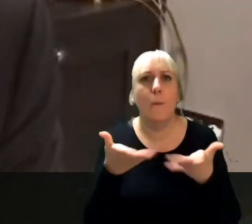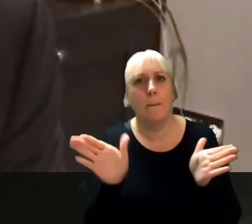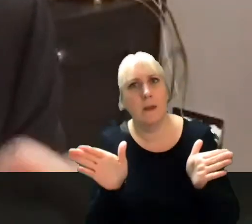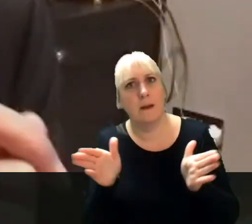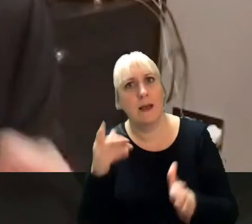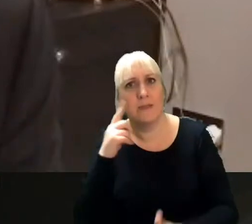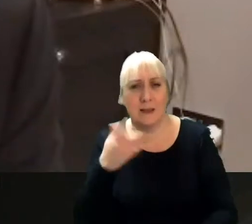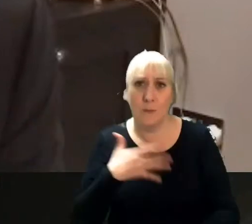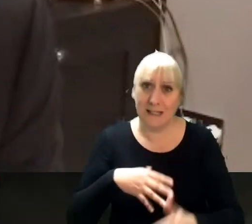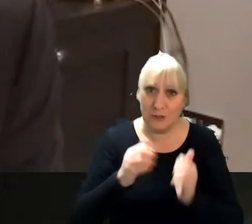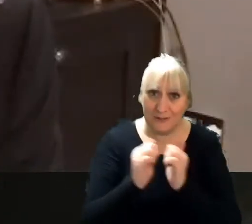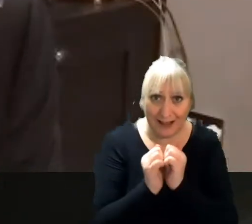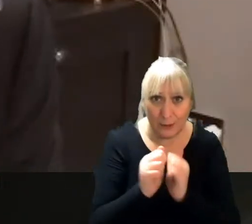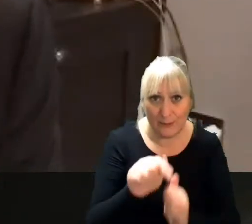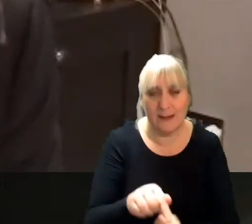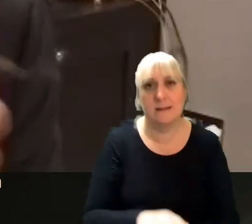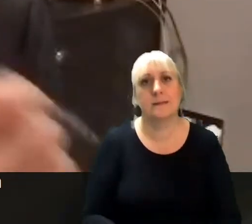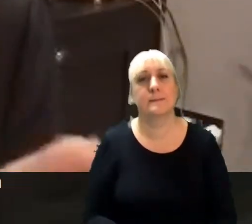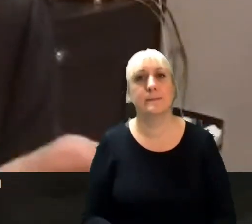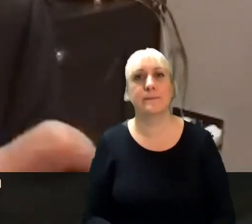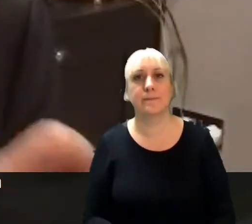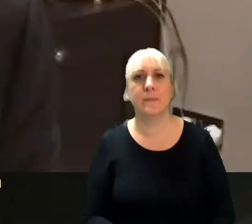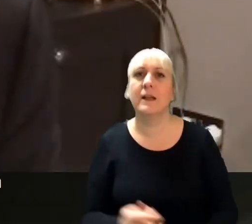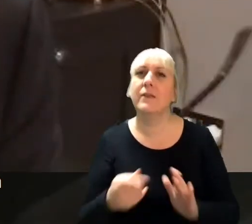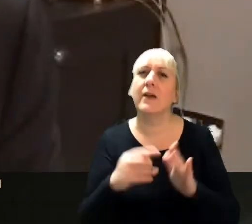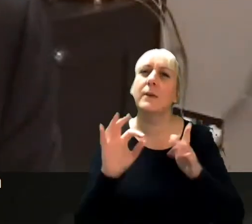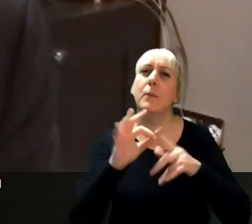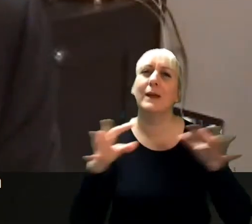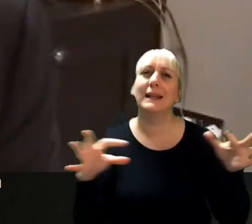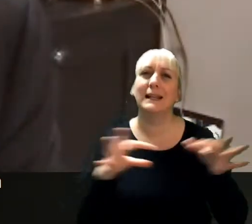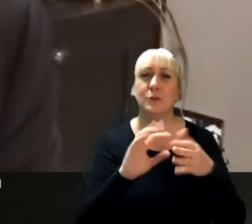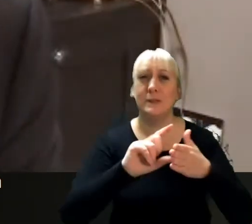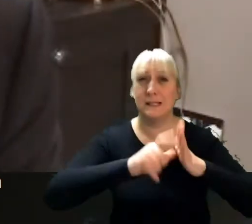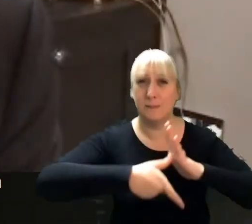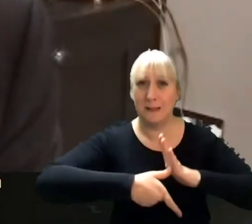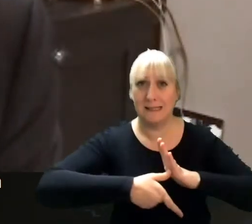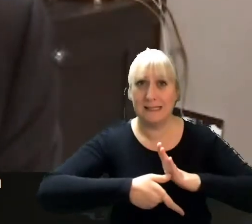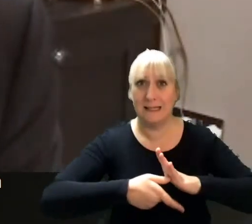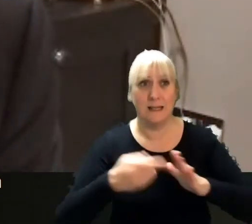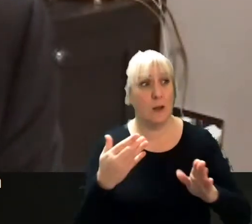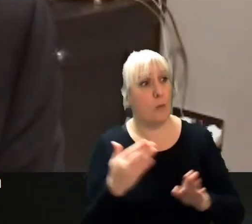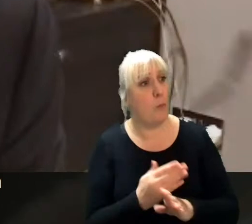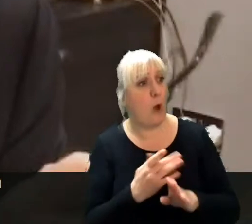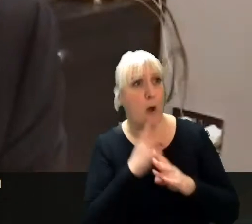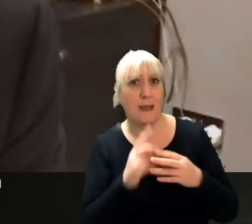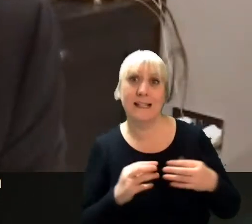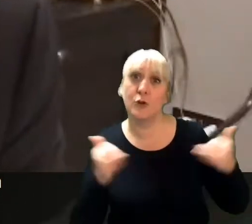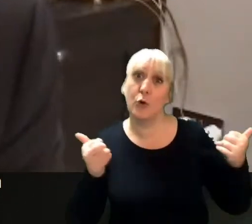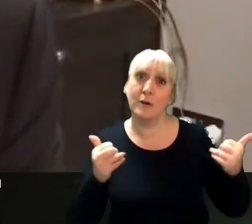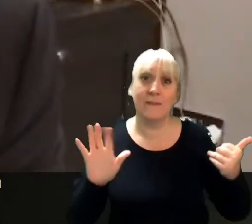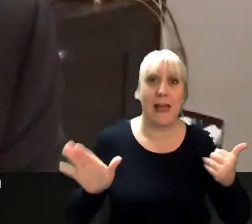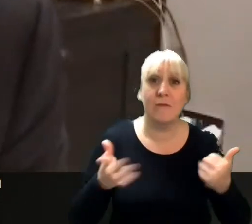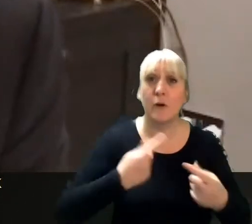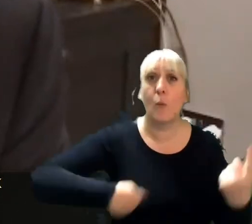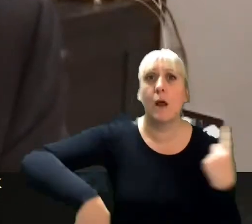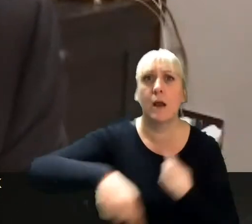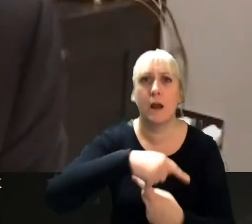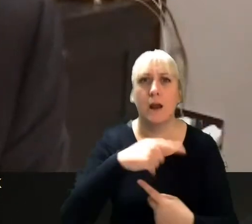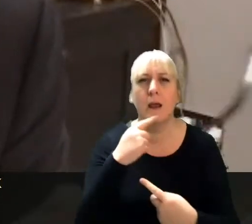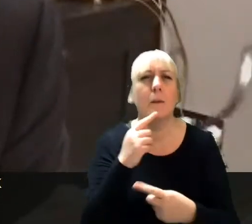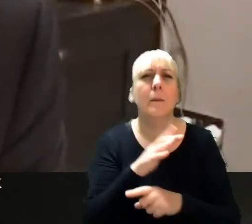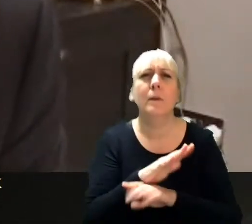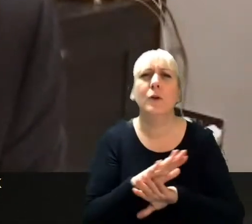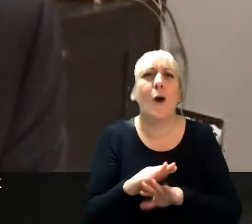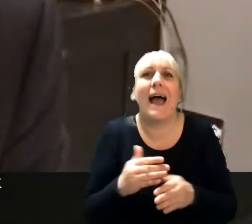for that. And the other thing is about disability. Work is good for all of us, but not any work is good for us.